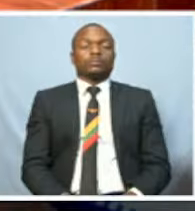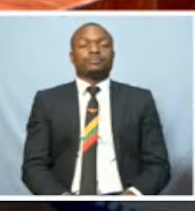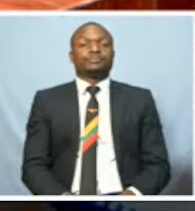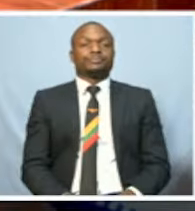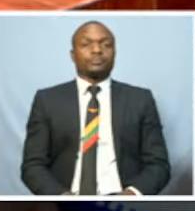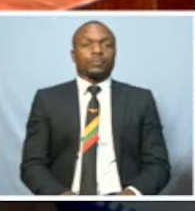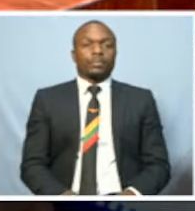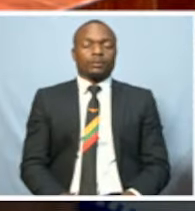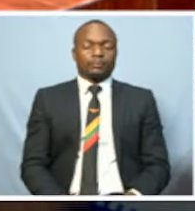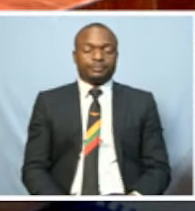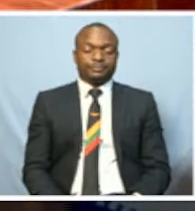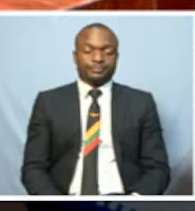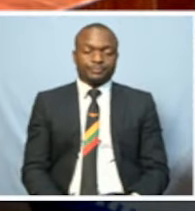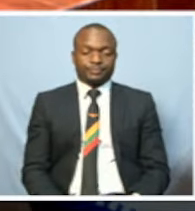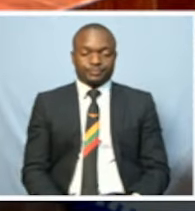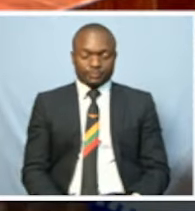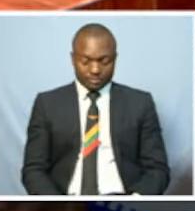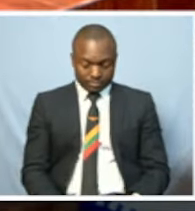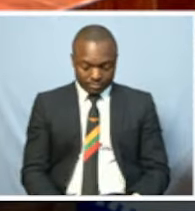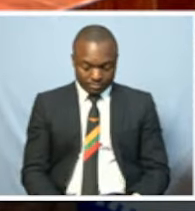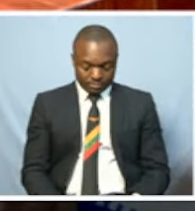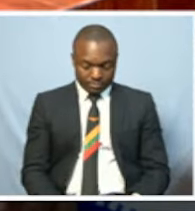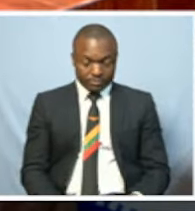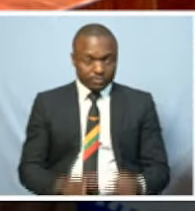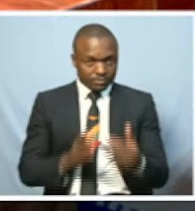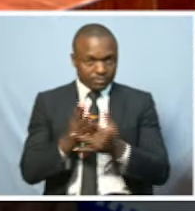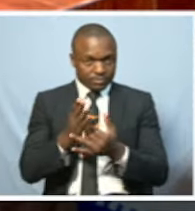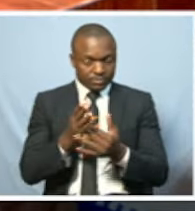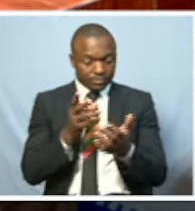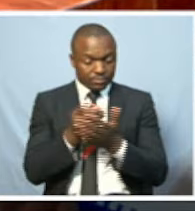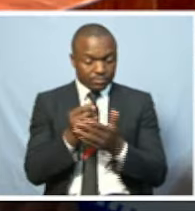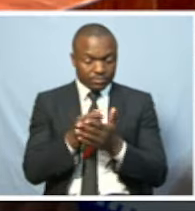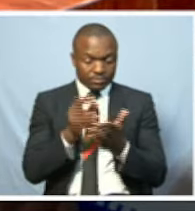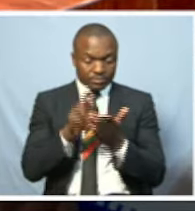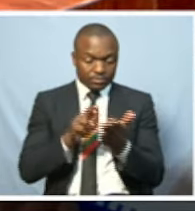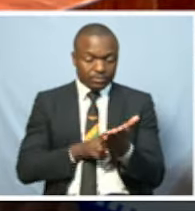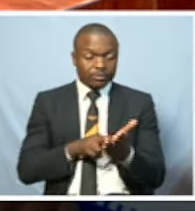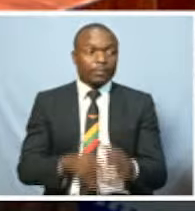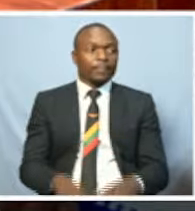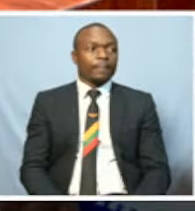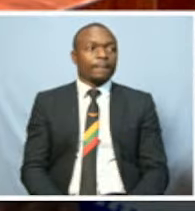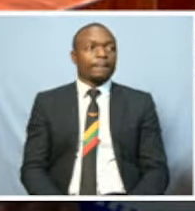through the financial records,